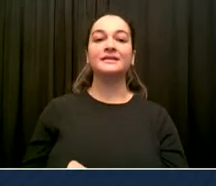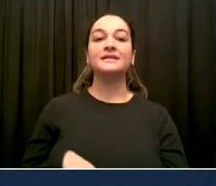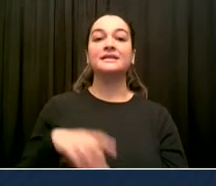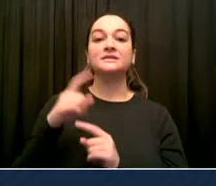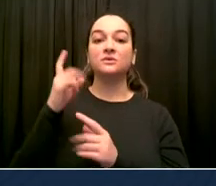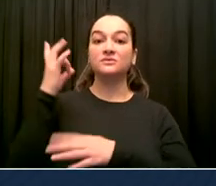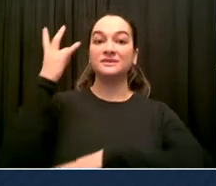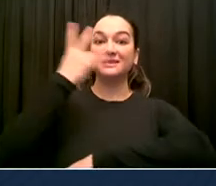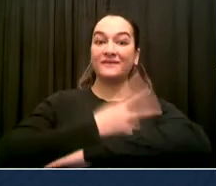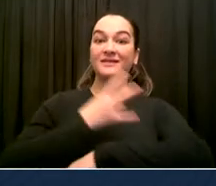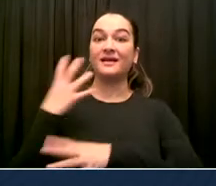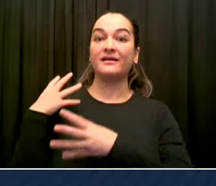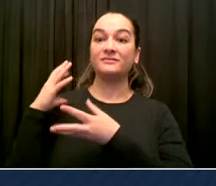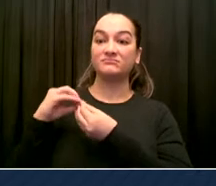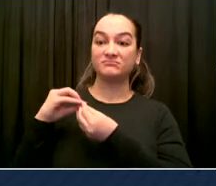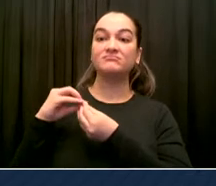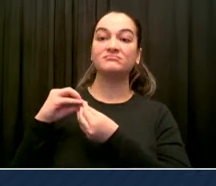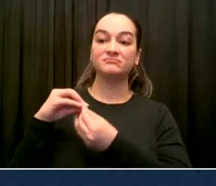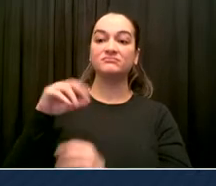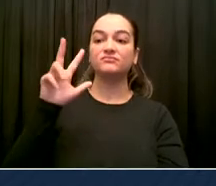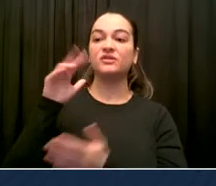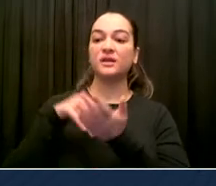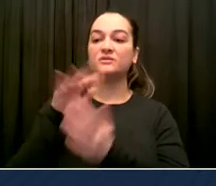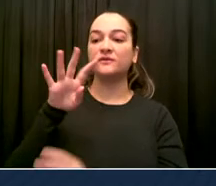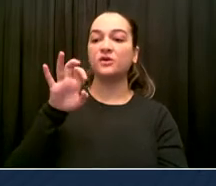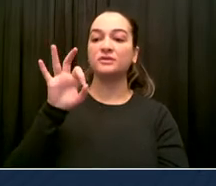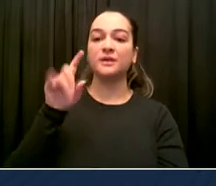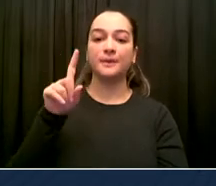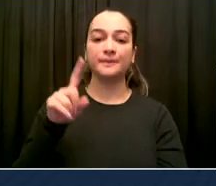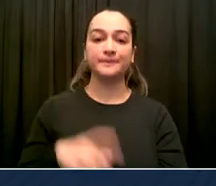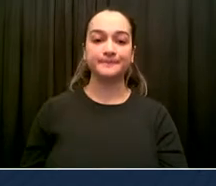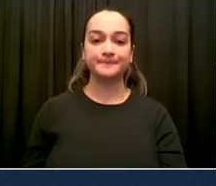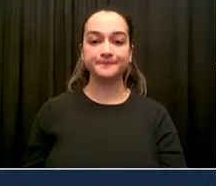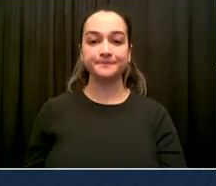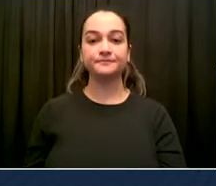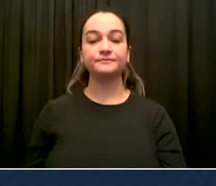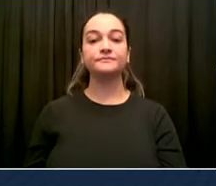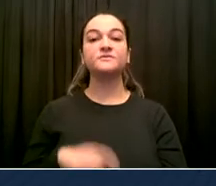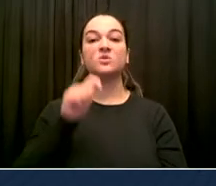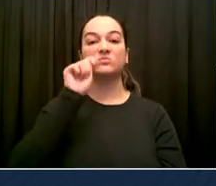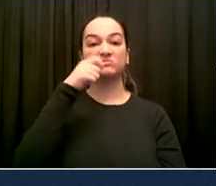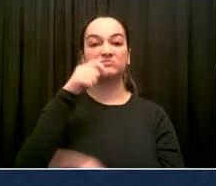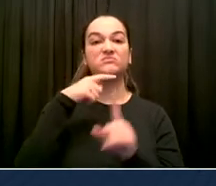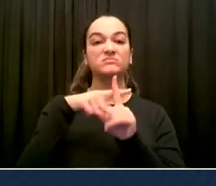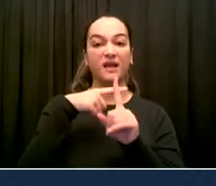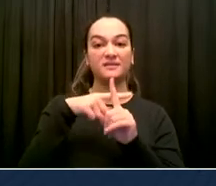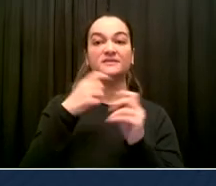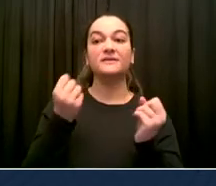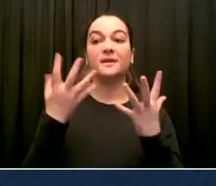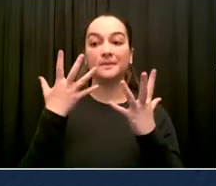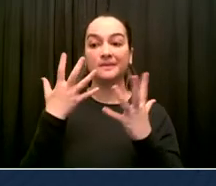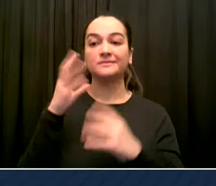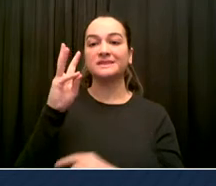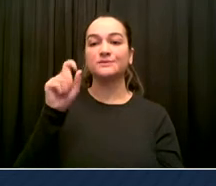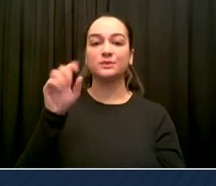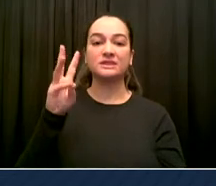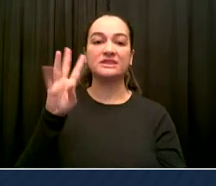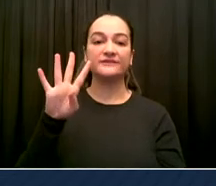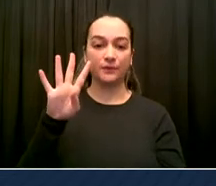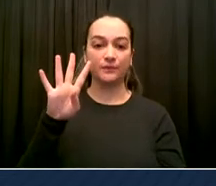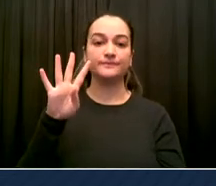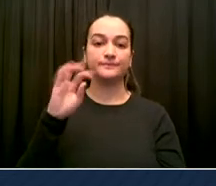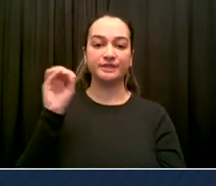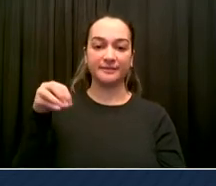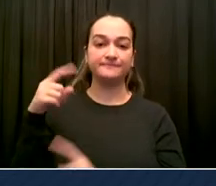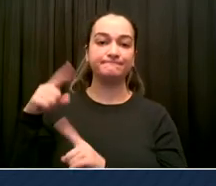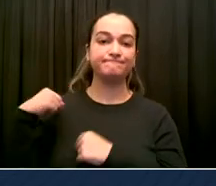3,491 cases. And number three, percentage of people testing positive citywide for COVID-19. Today's report on a seven-day rolling average,